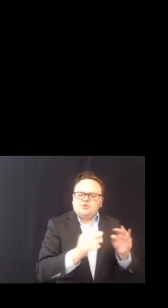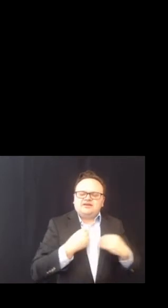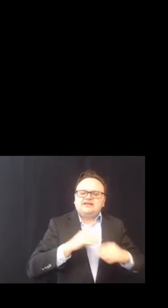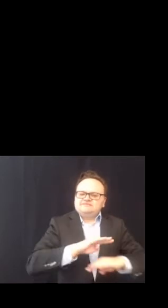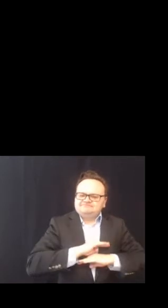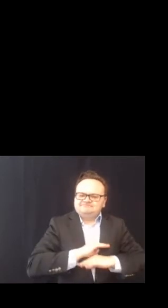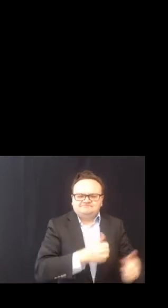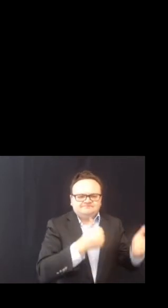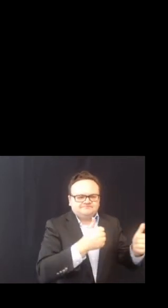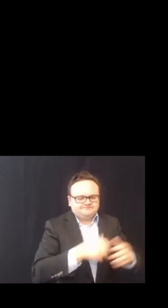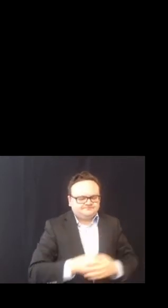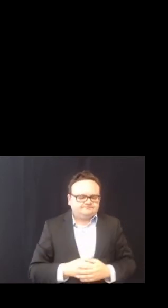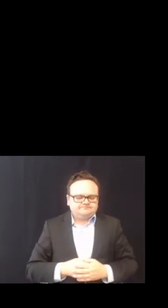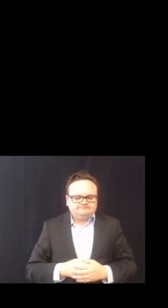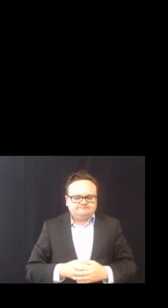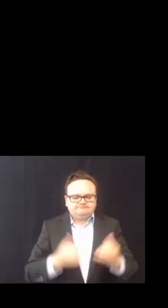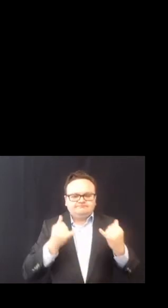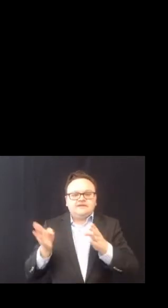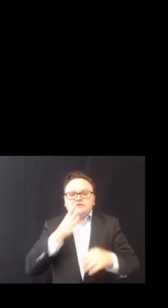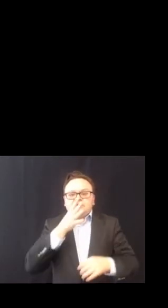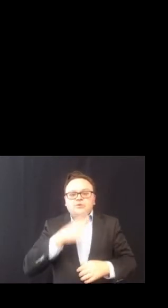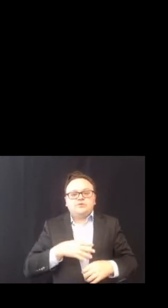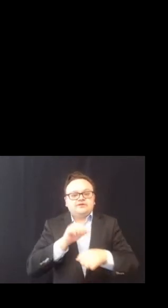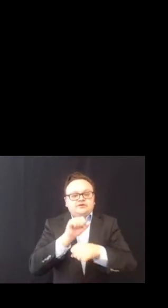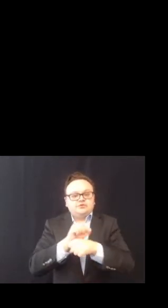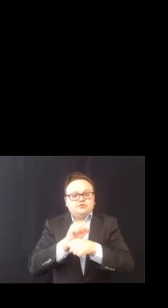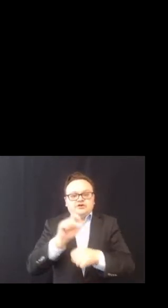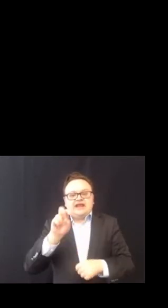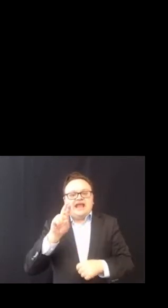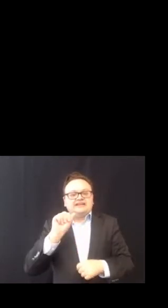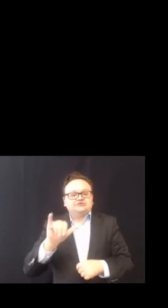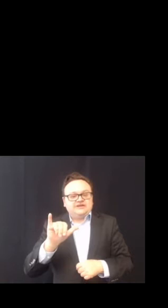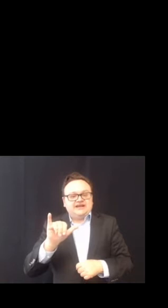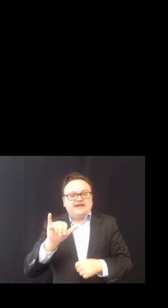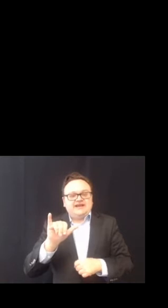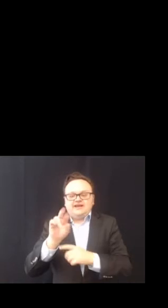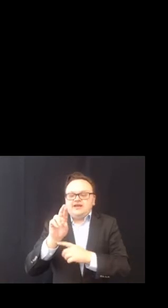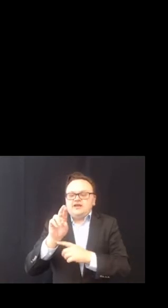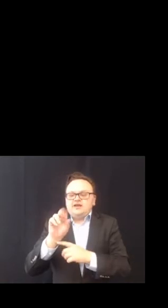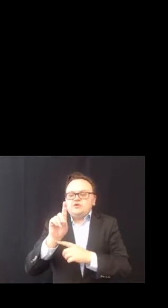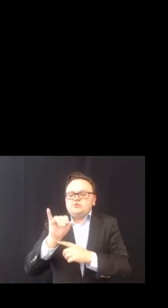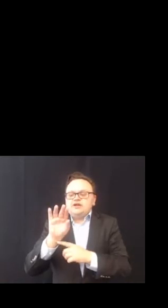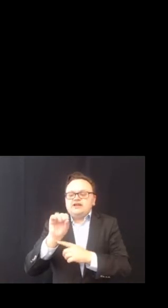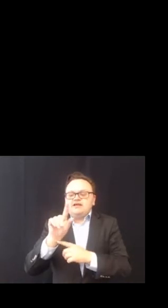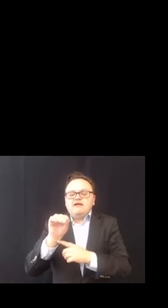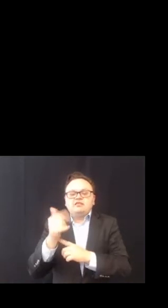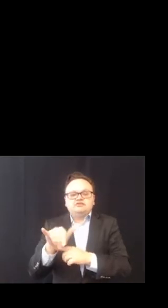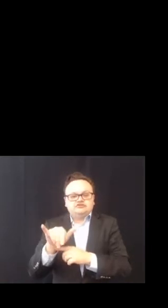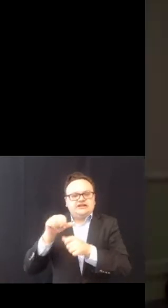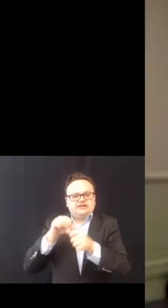finding her niche working at Radiology Associates here in Tallahassee. Please help me welcome Miss Reagan Brown this